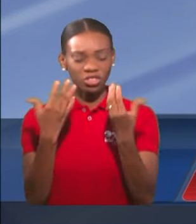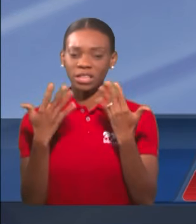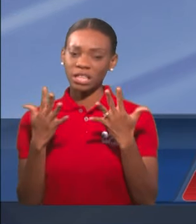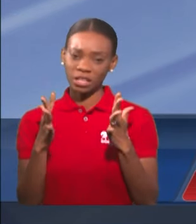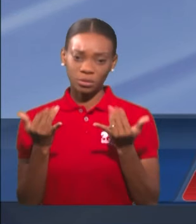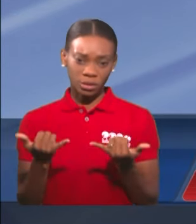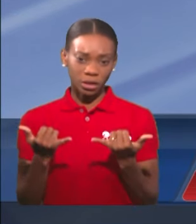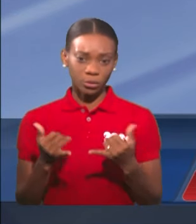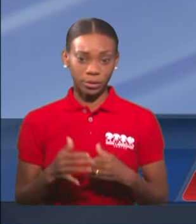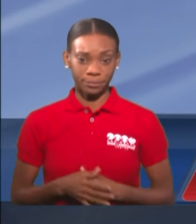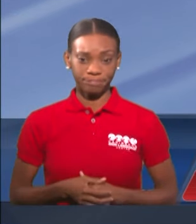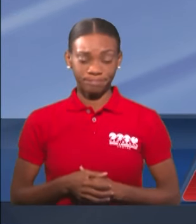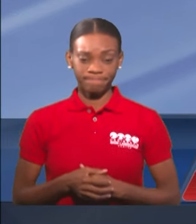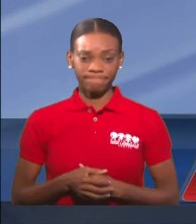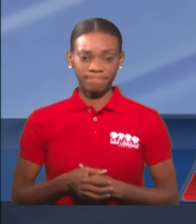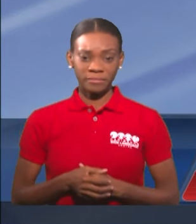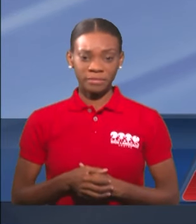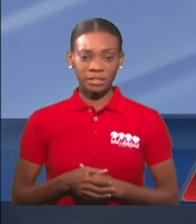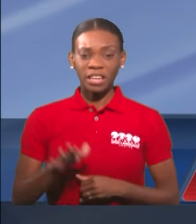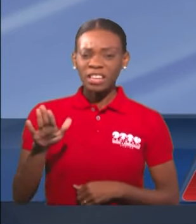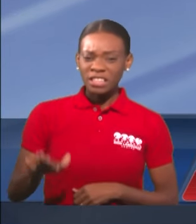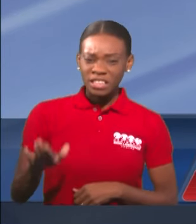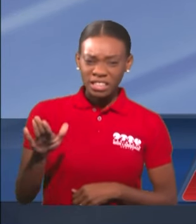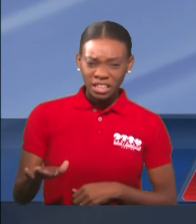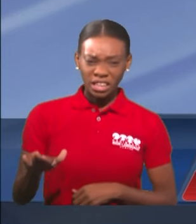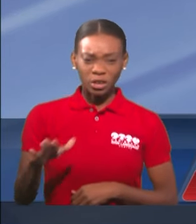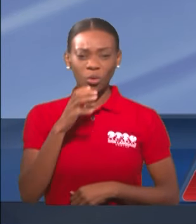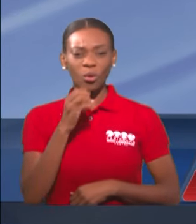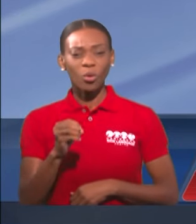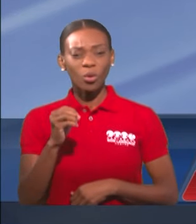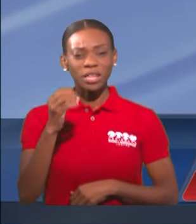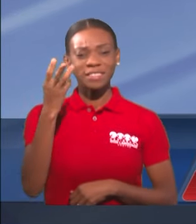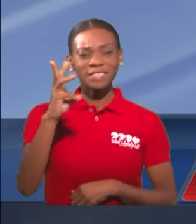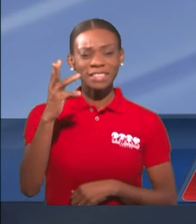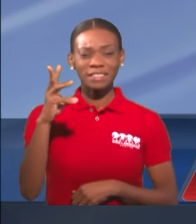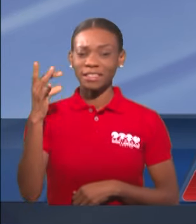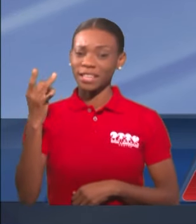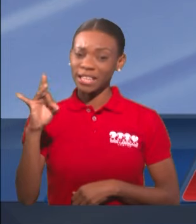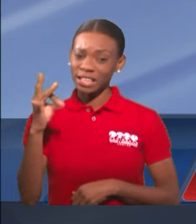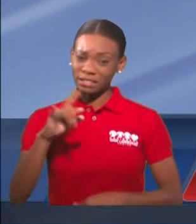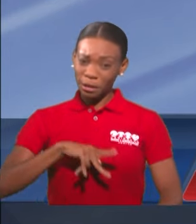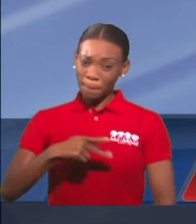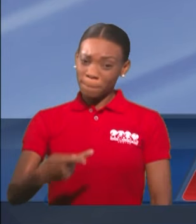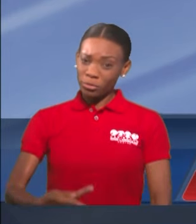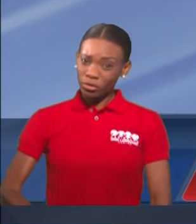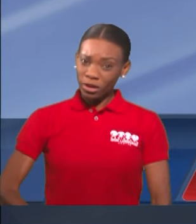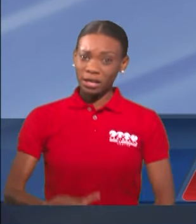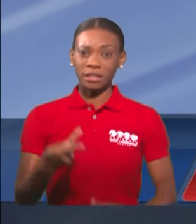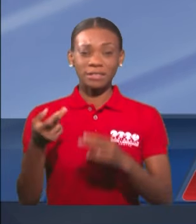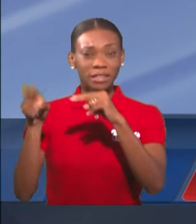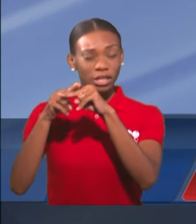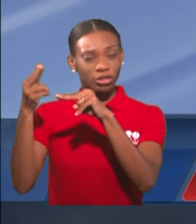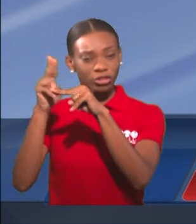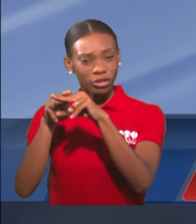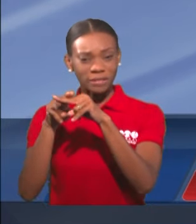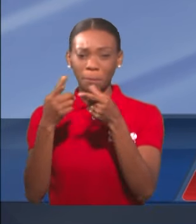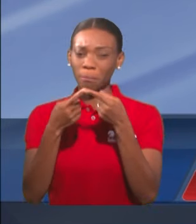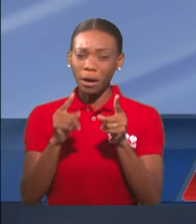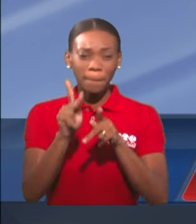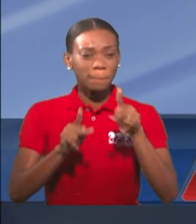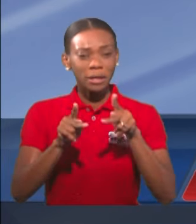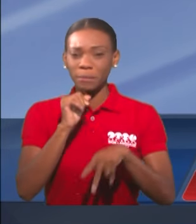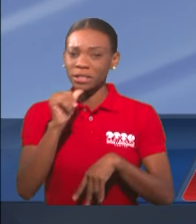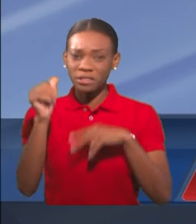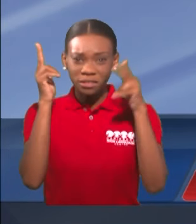The reports of adolescent pregnancies that occur at state care institutions are not falling on deaf ears. This is the reassurance given by Minister of